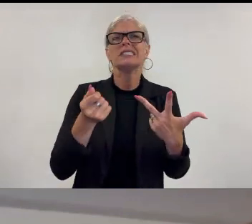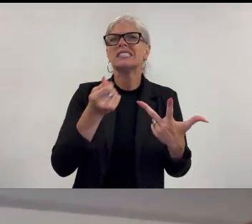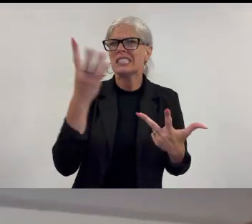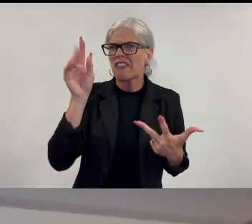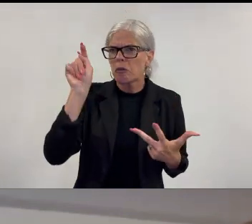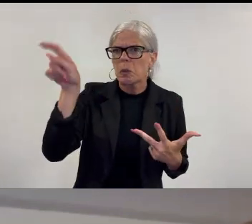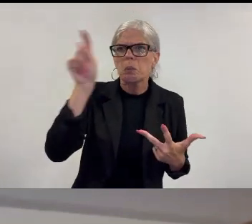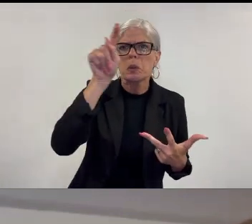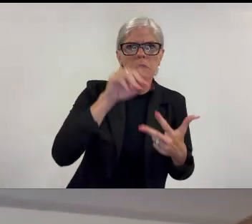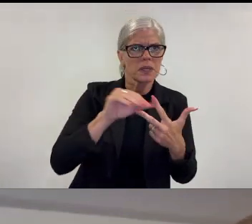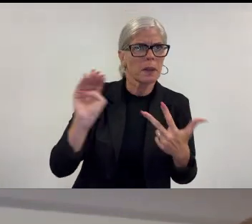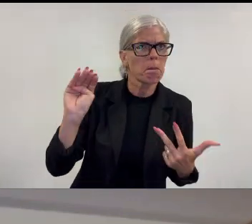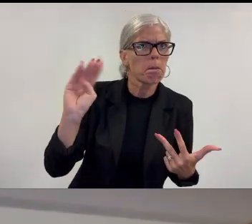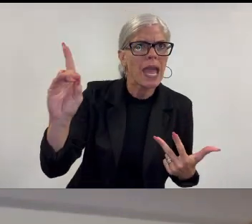So